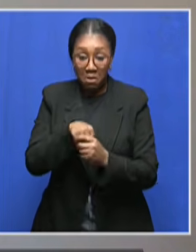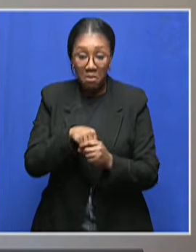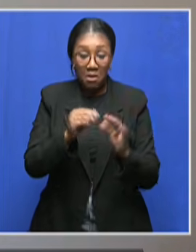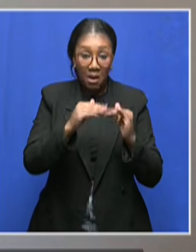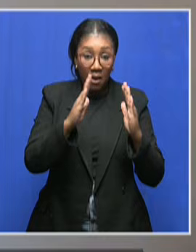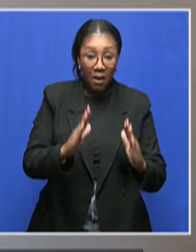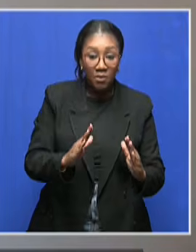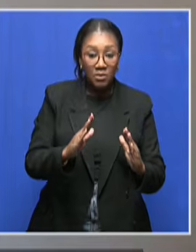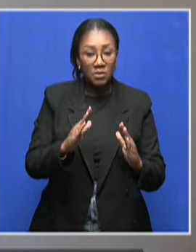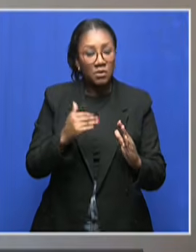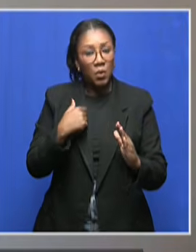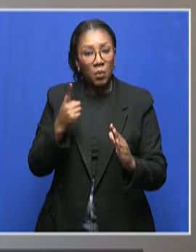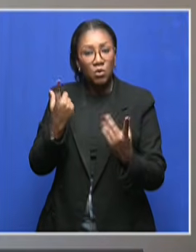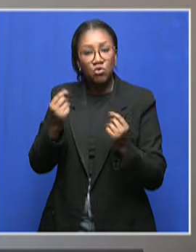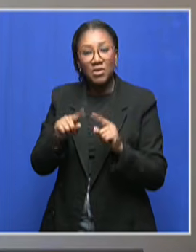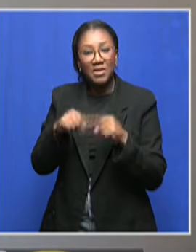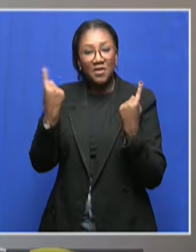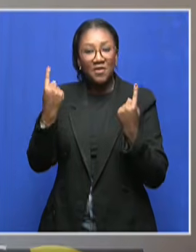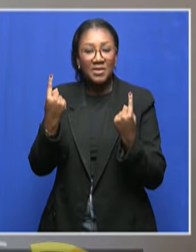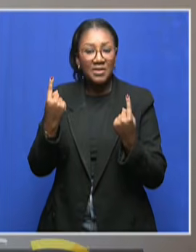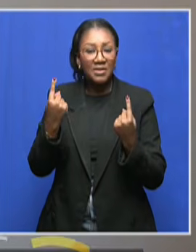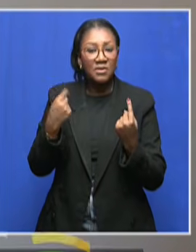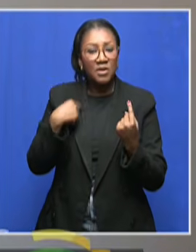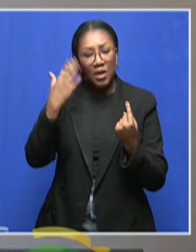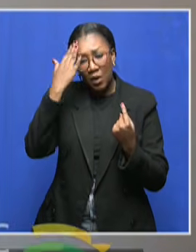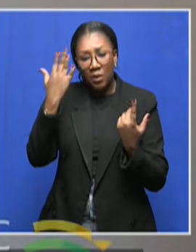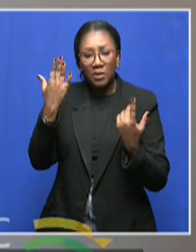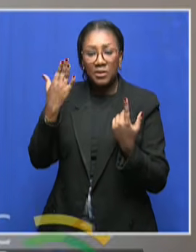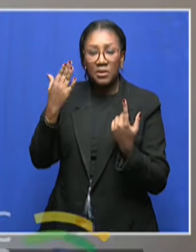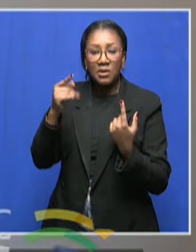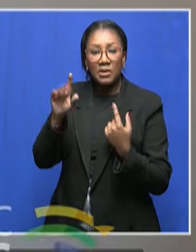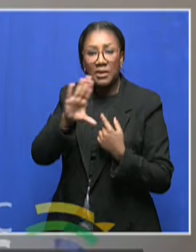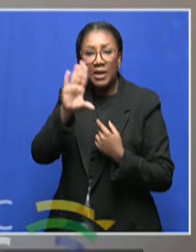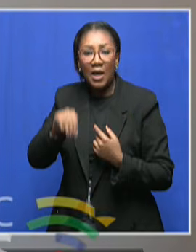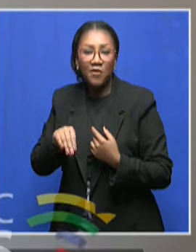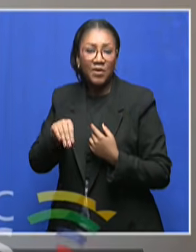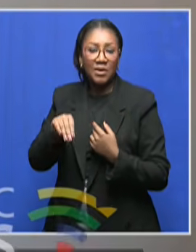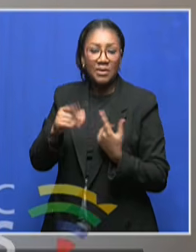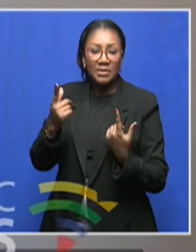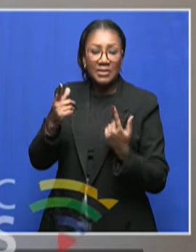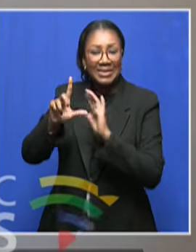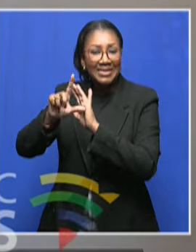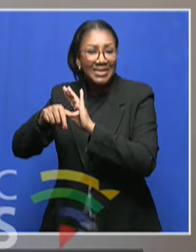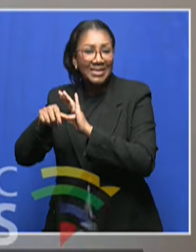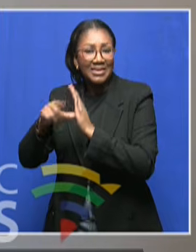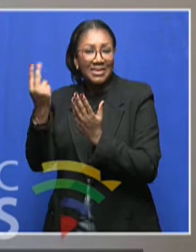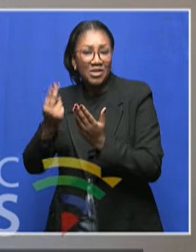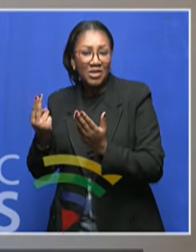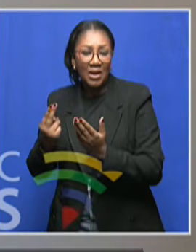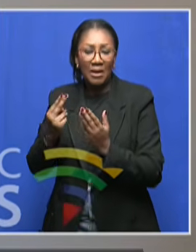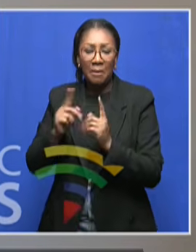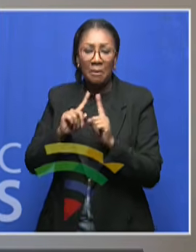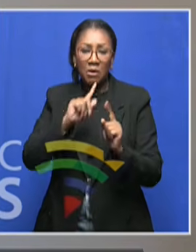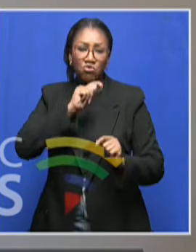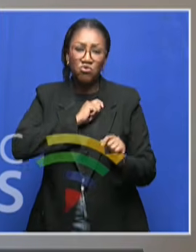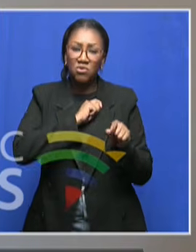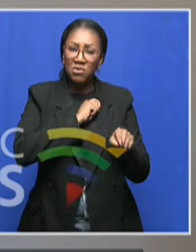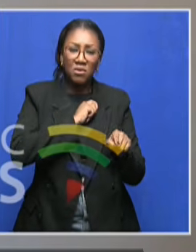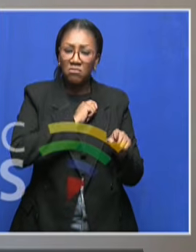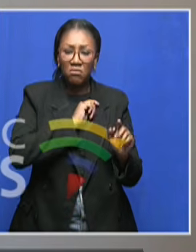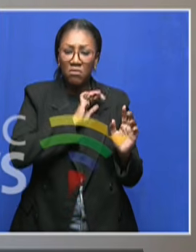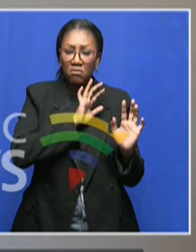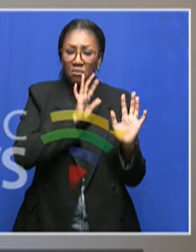want to do something that no one else has ever done. You get all these like African inspired designs, but there's nothing that actually